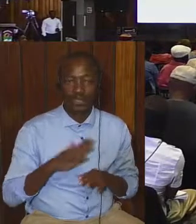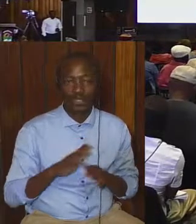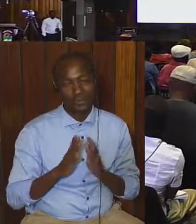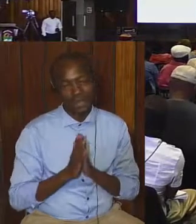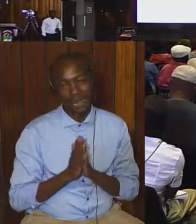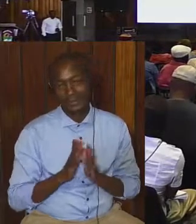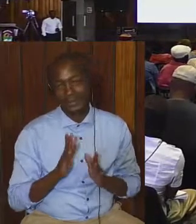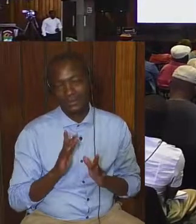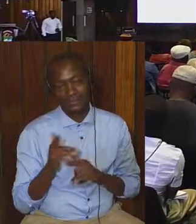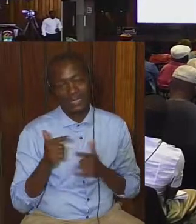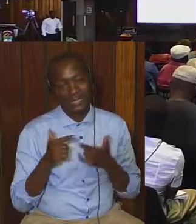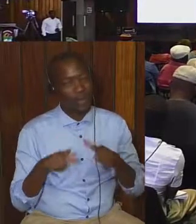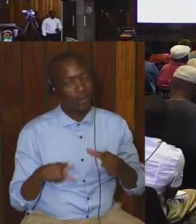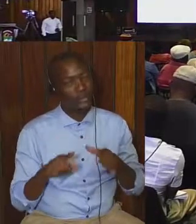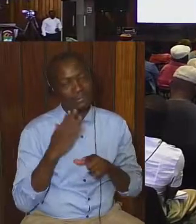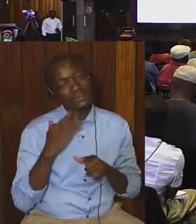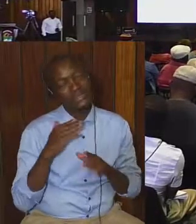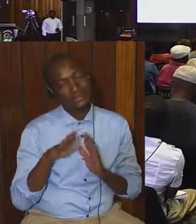request.